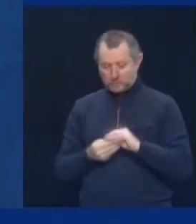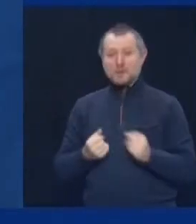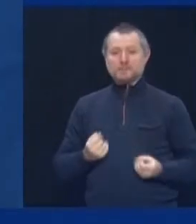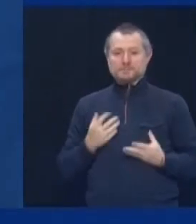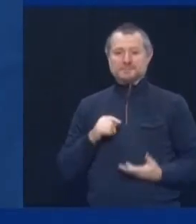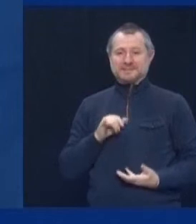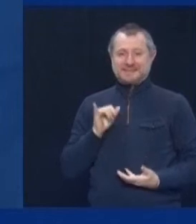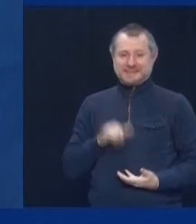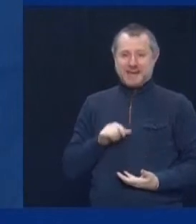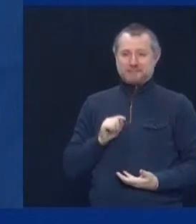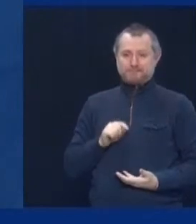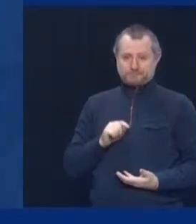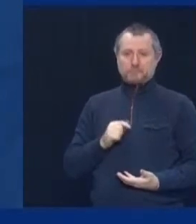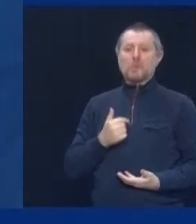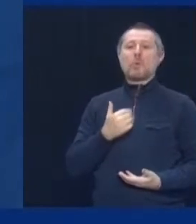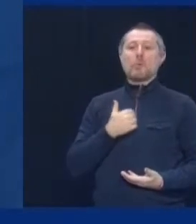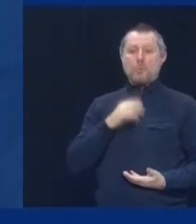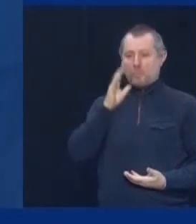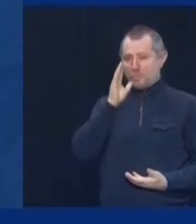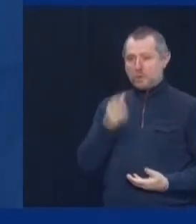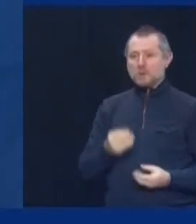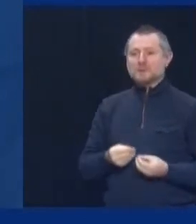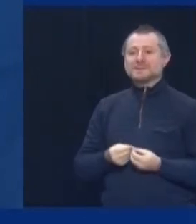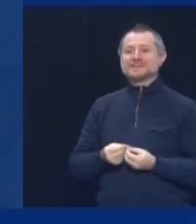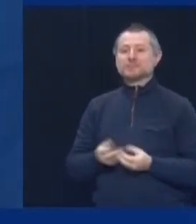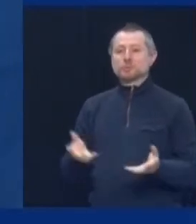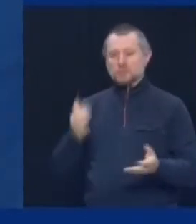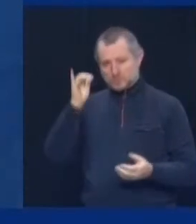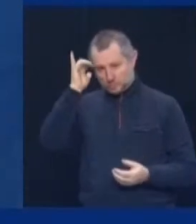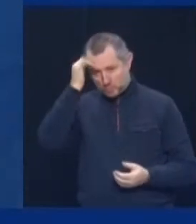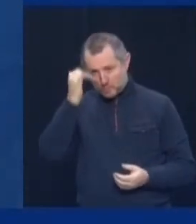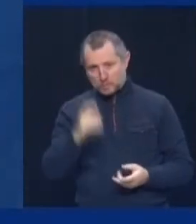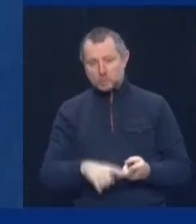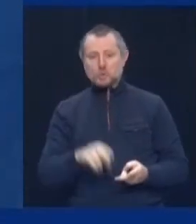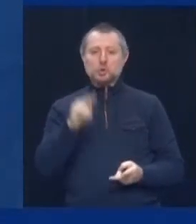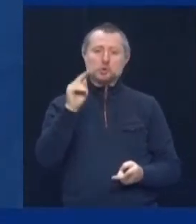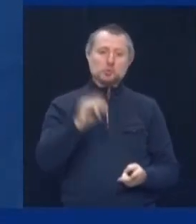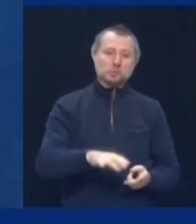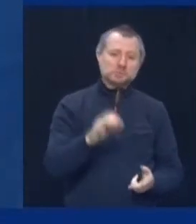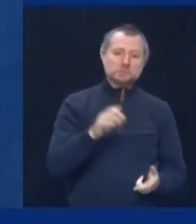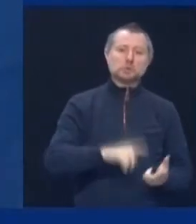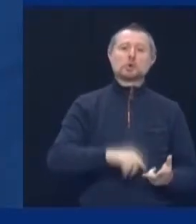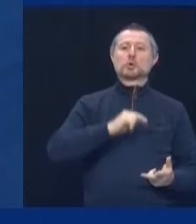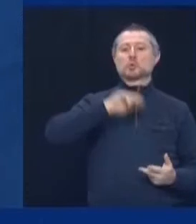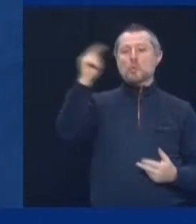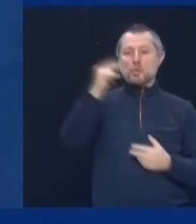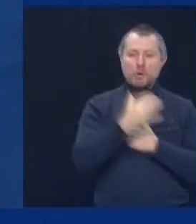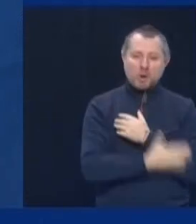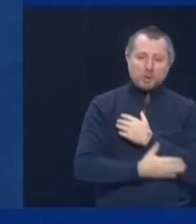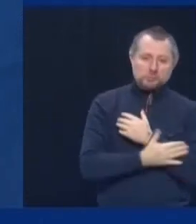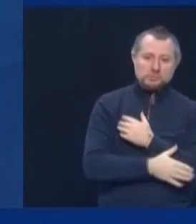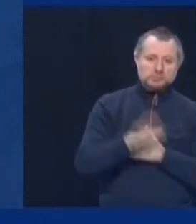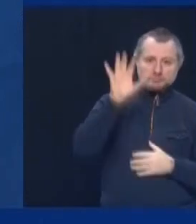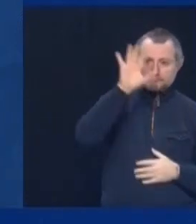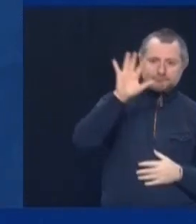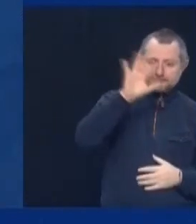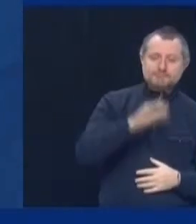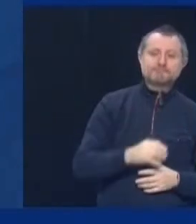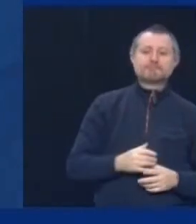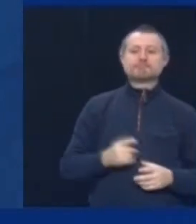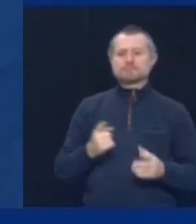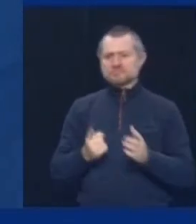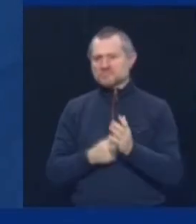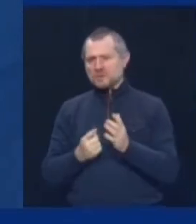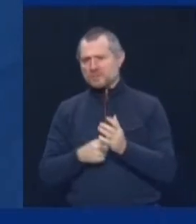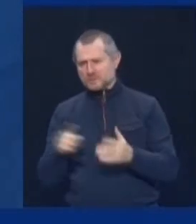that to Buffalo, New York City, North Country, et cetera. So it's a little misleading as